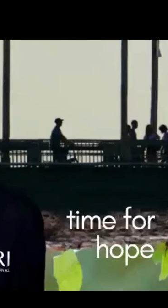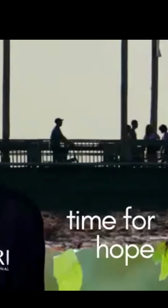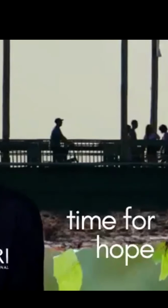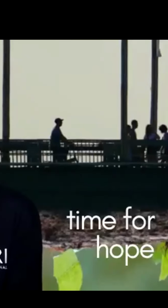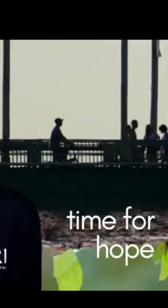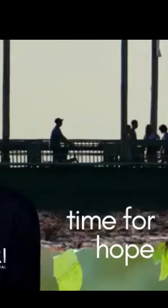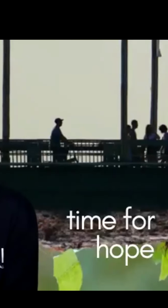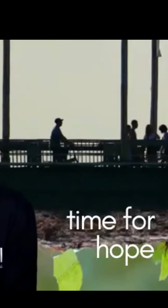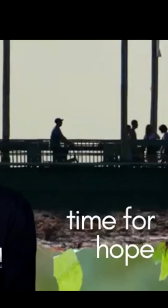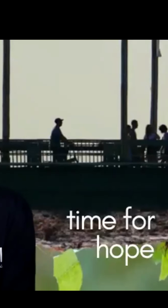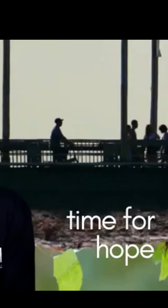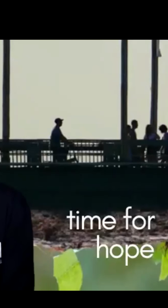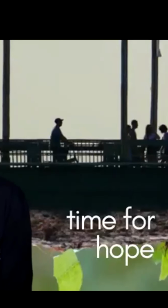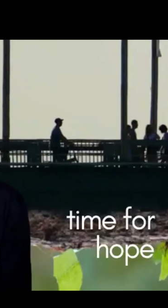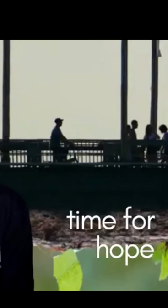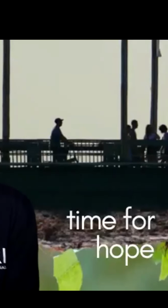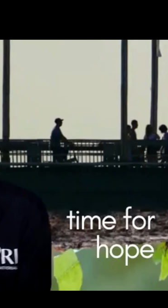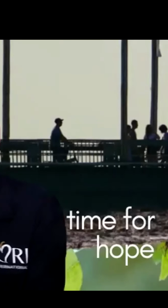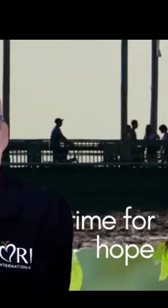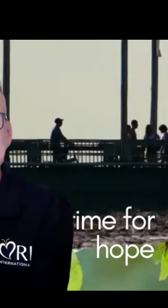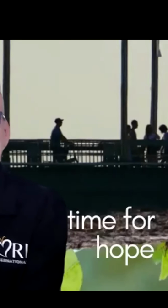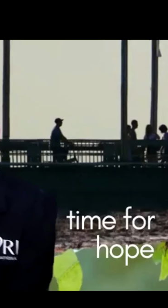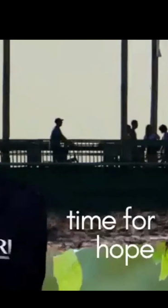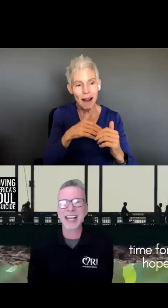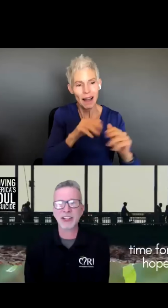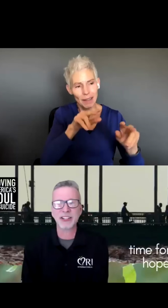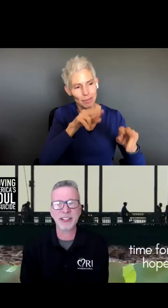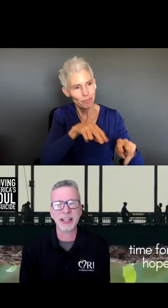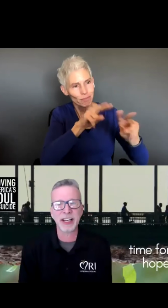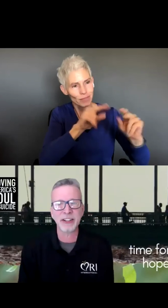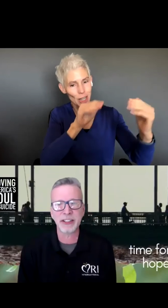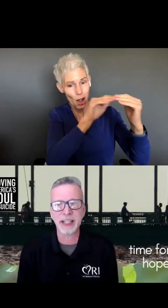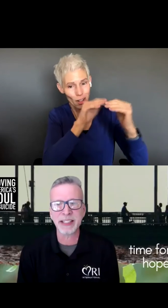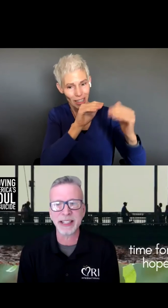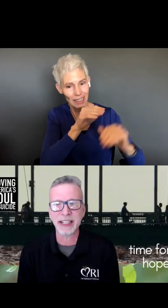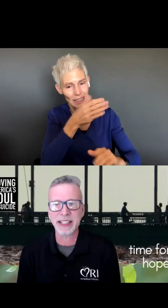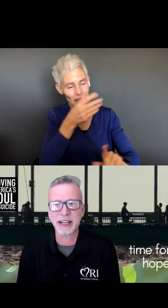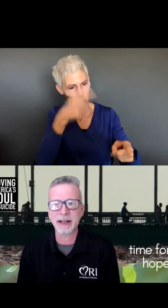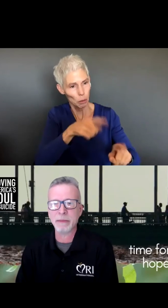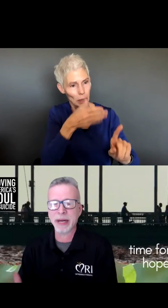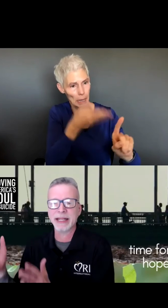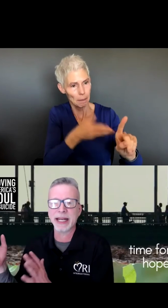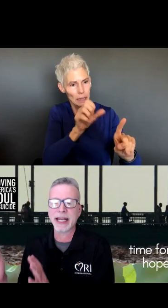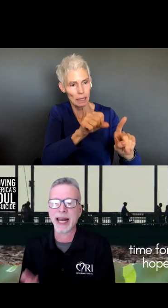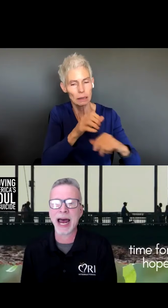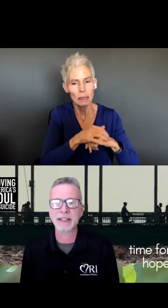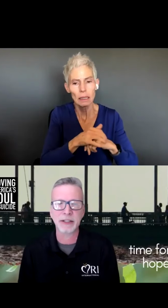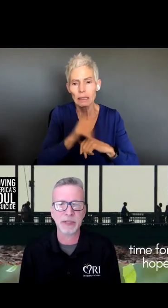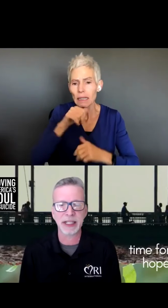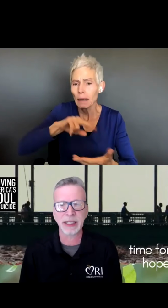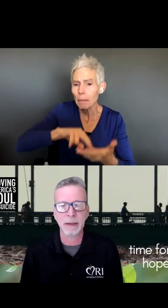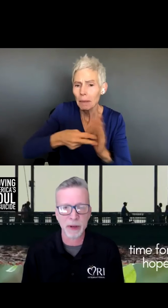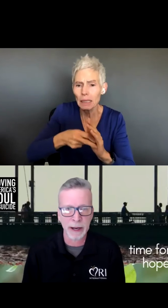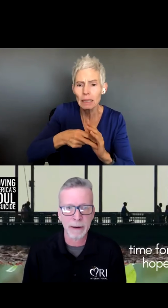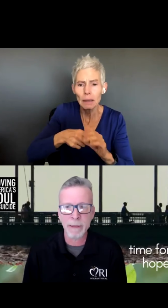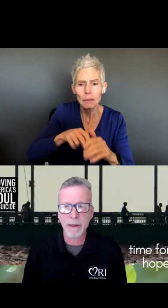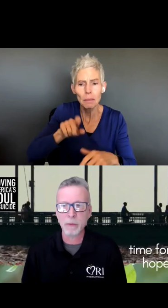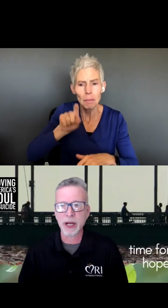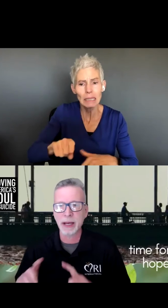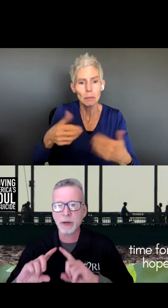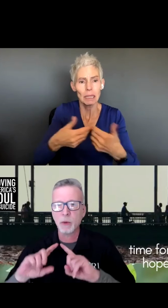agree with my esteemed colleague that it doesn't necessarily mean that it has to sit